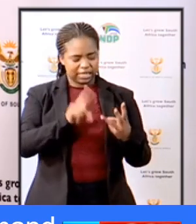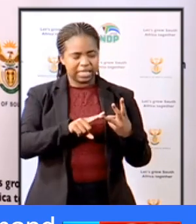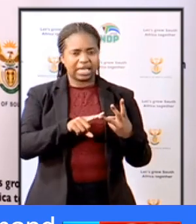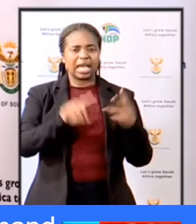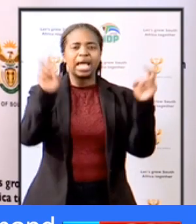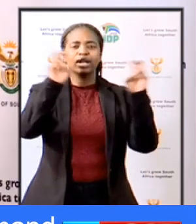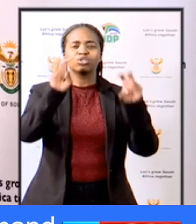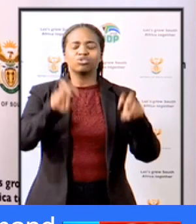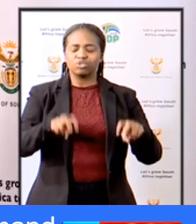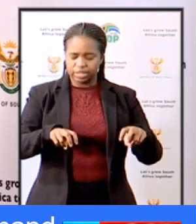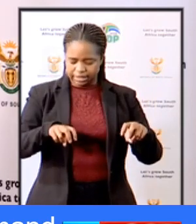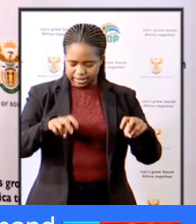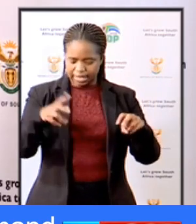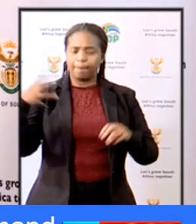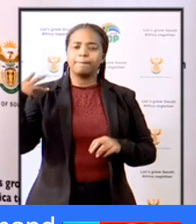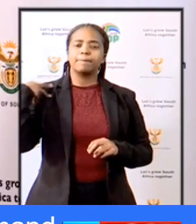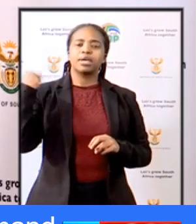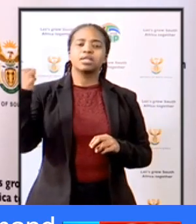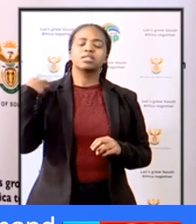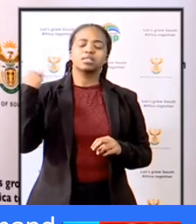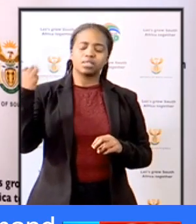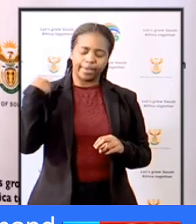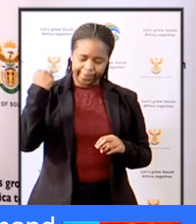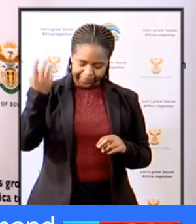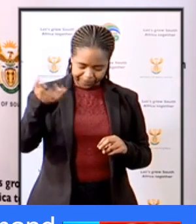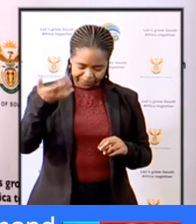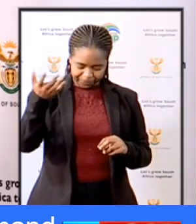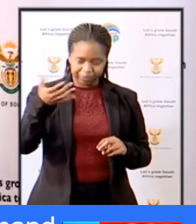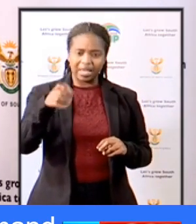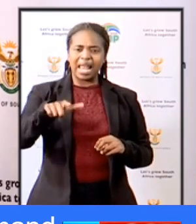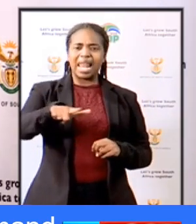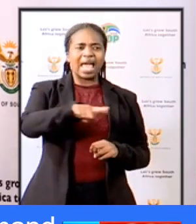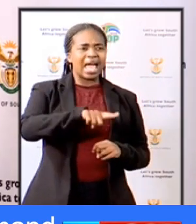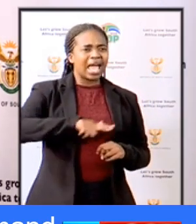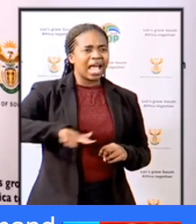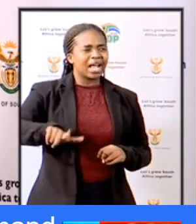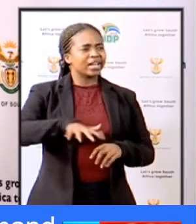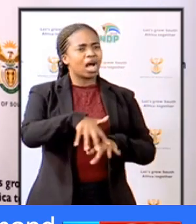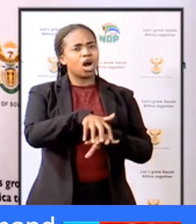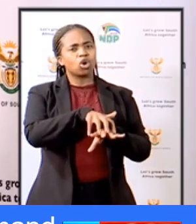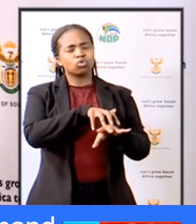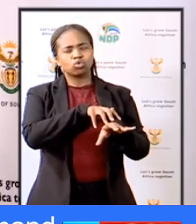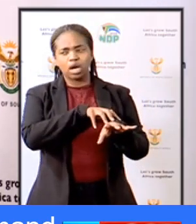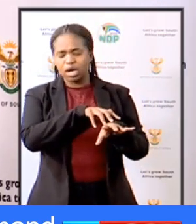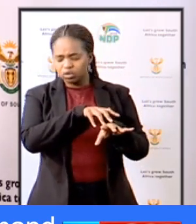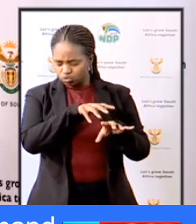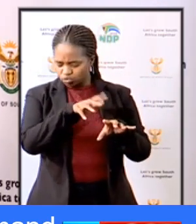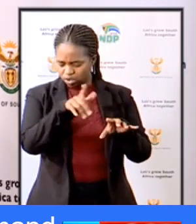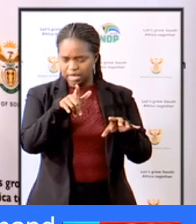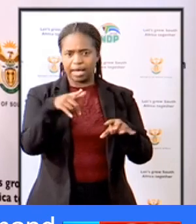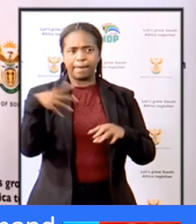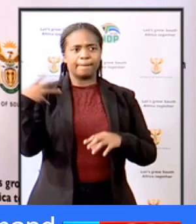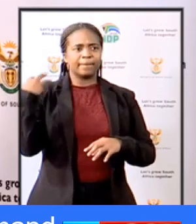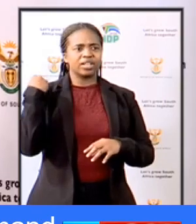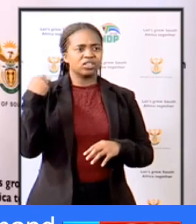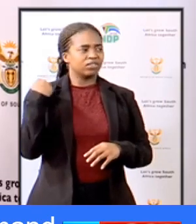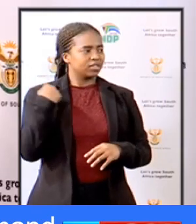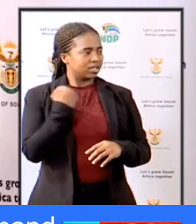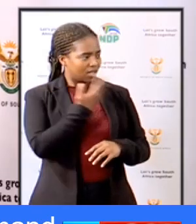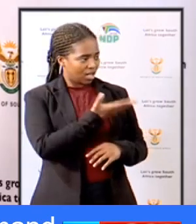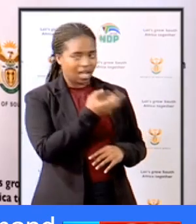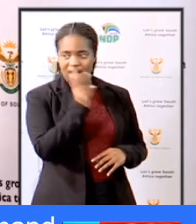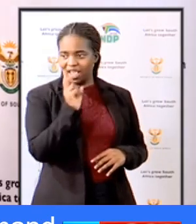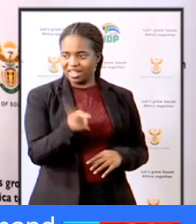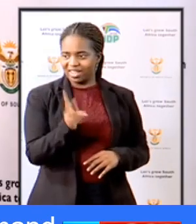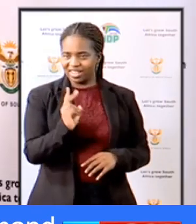energy, ministers of land and agriculture, minister of trade and industry. I